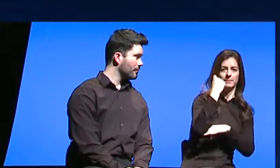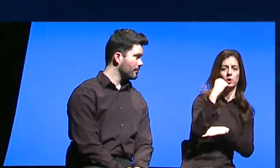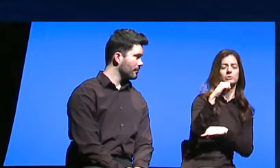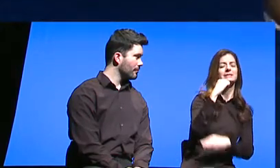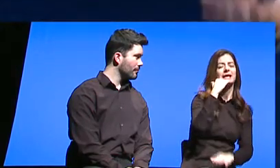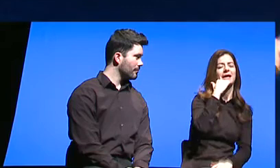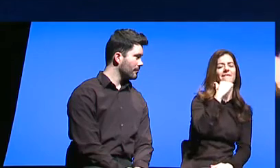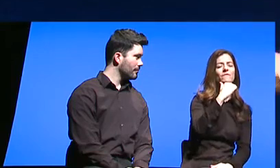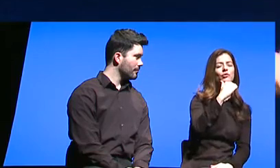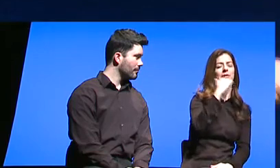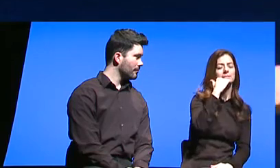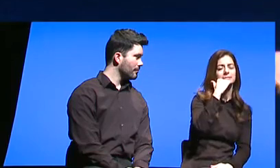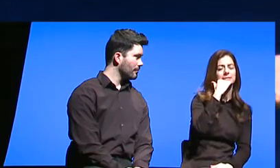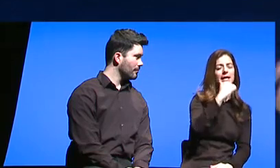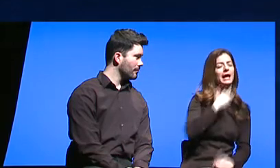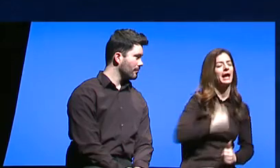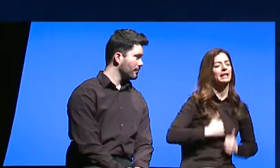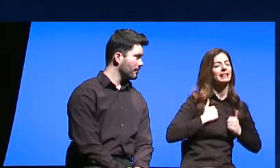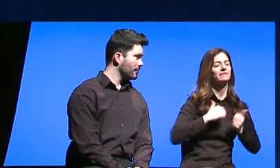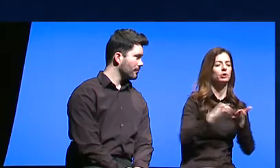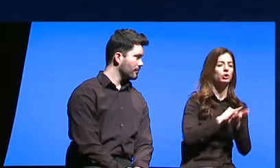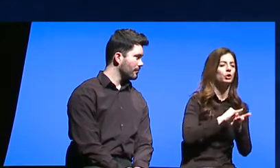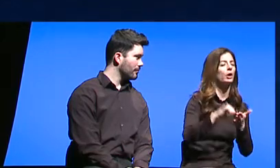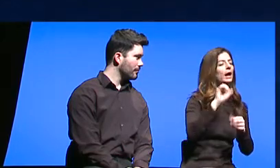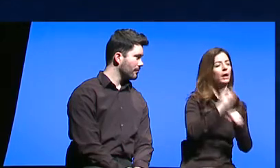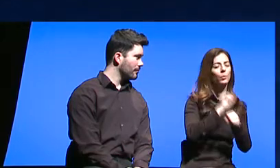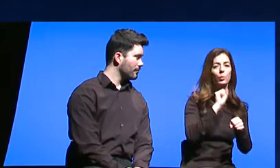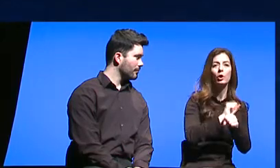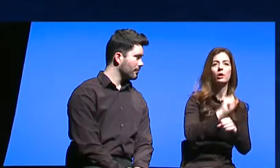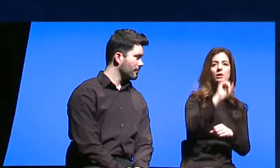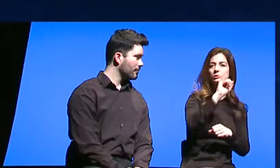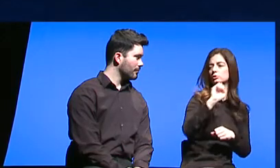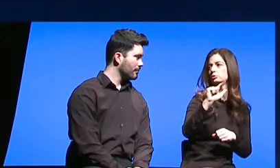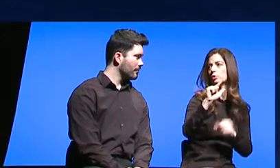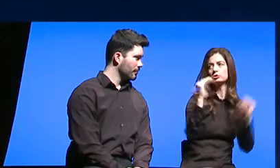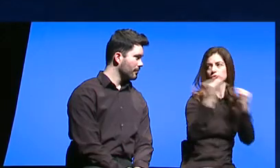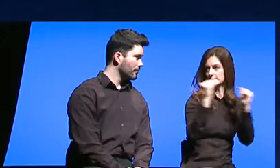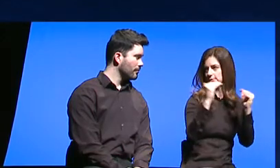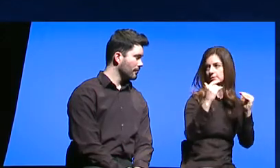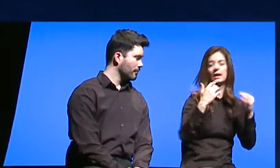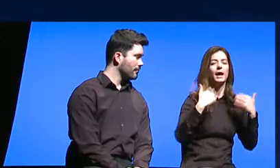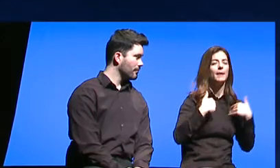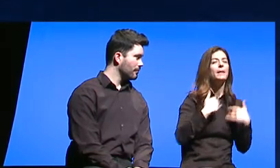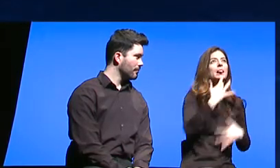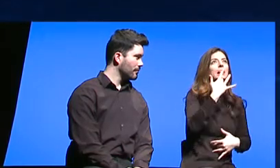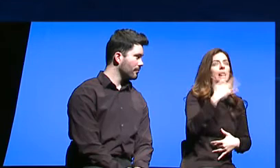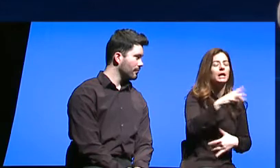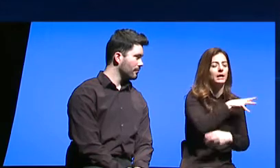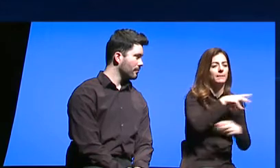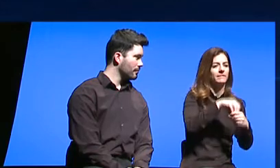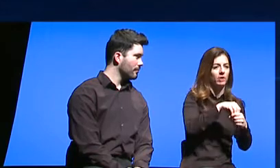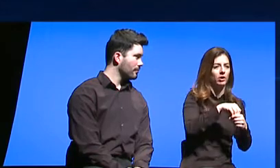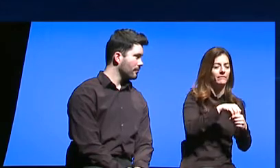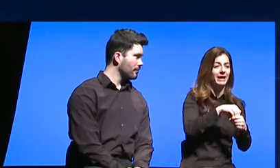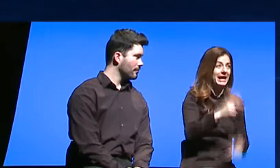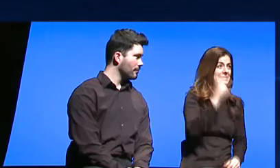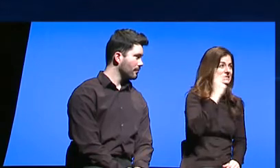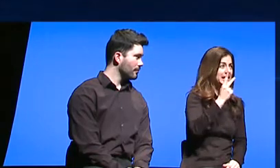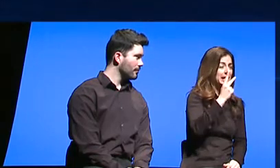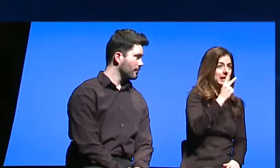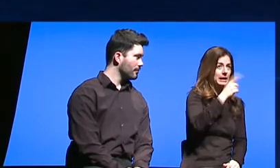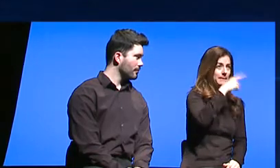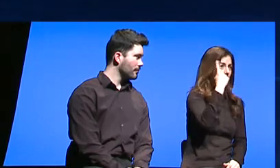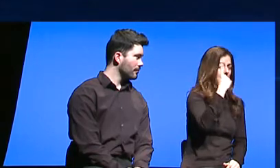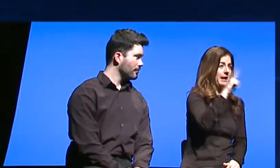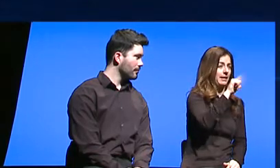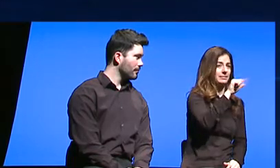New York City, I work in social justice, I have the privilege of being able to do this. And I'm seeing Black Lives Matter turn up for the